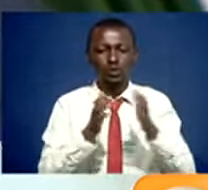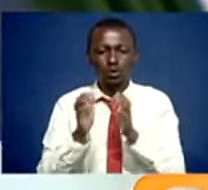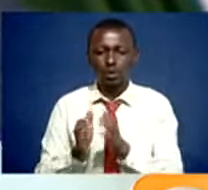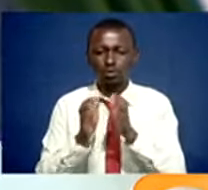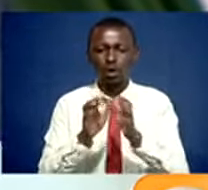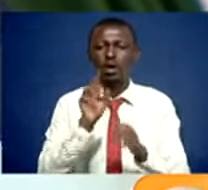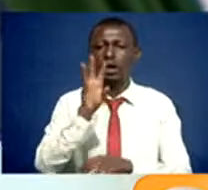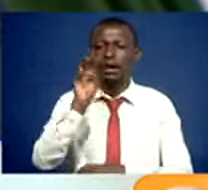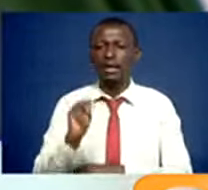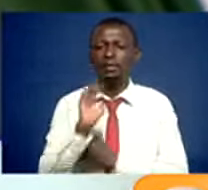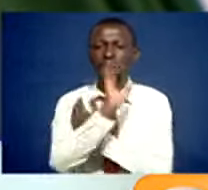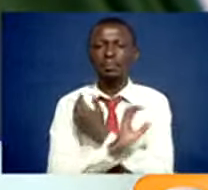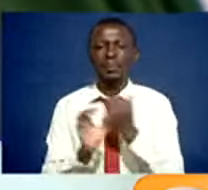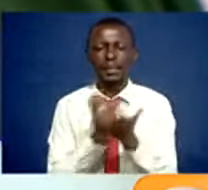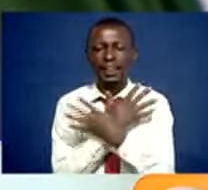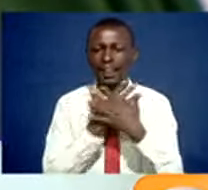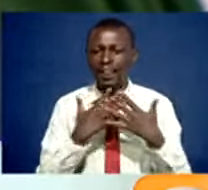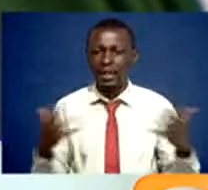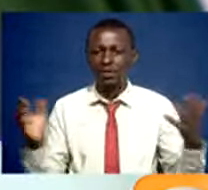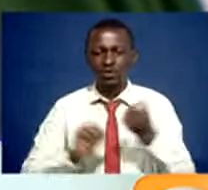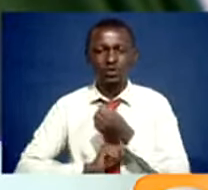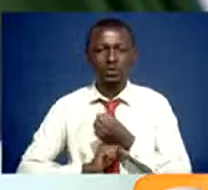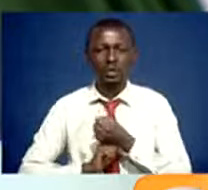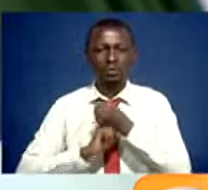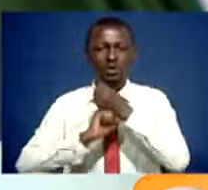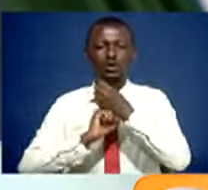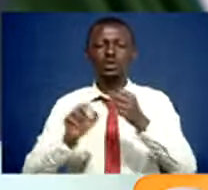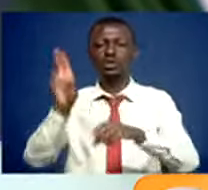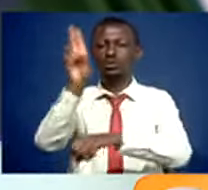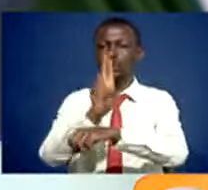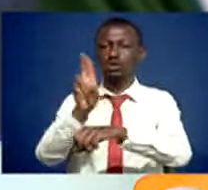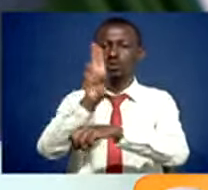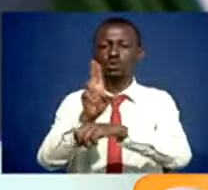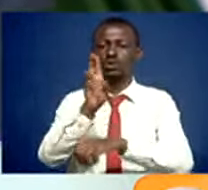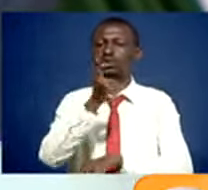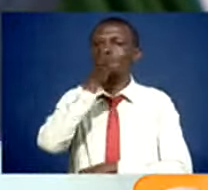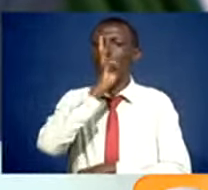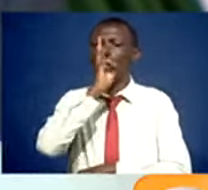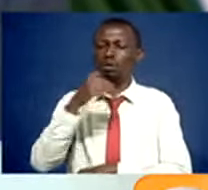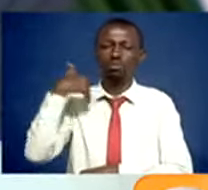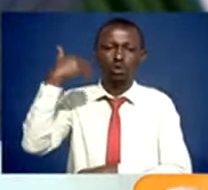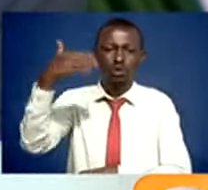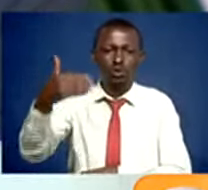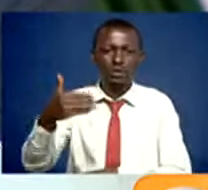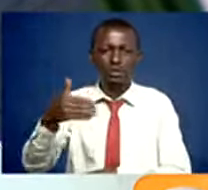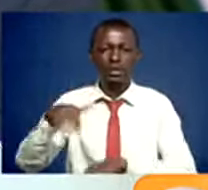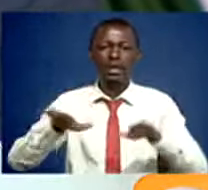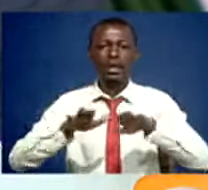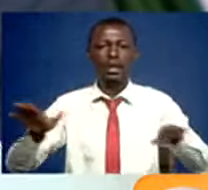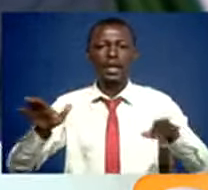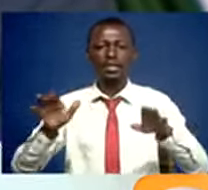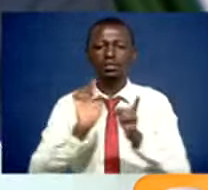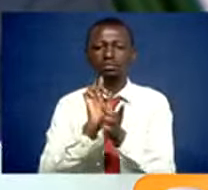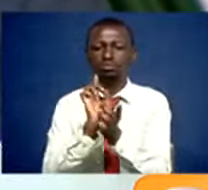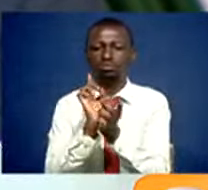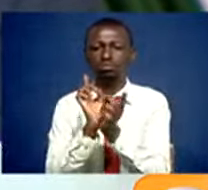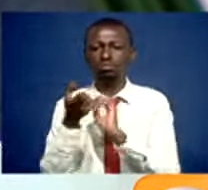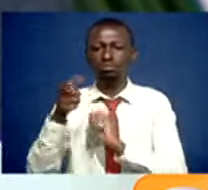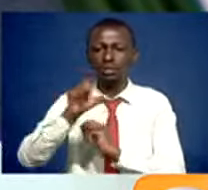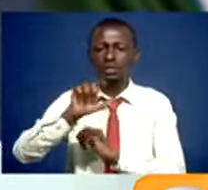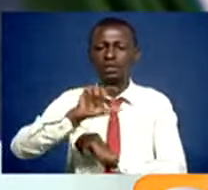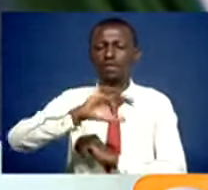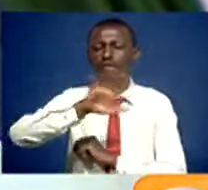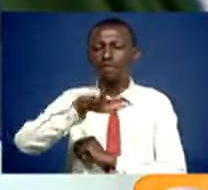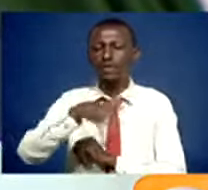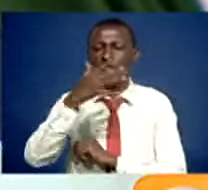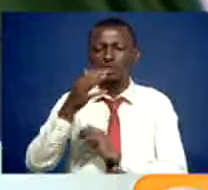of the country to facilitate sustainable water use and increase irrigated land by 500,000 acres